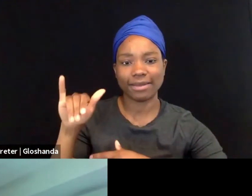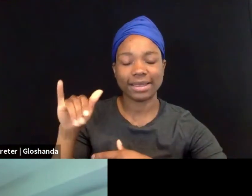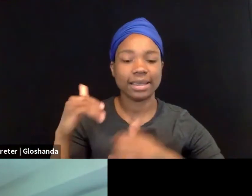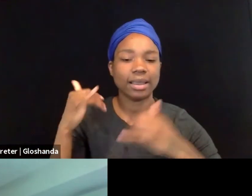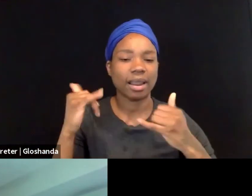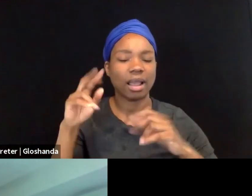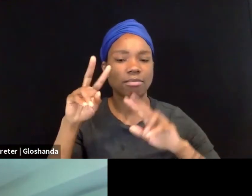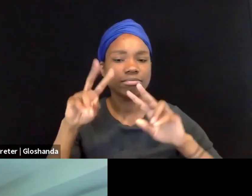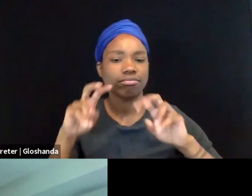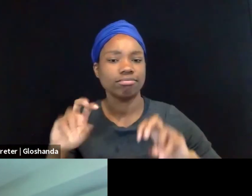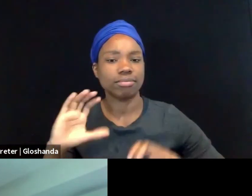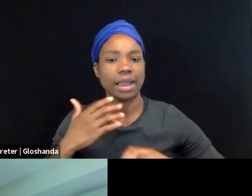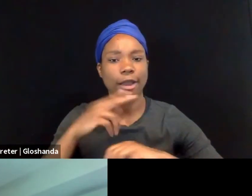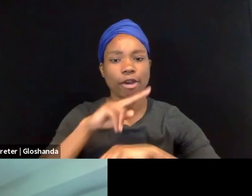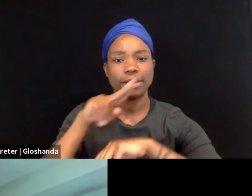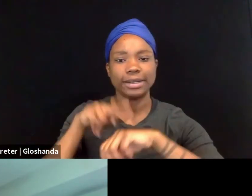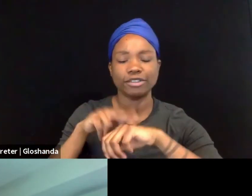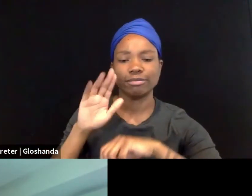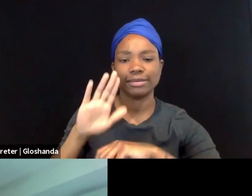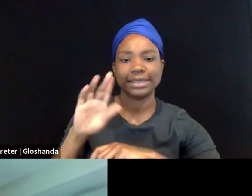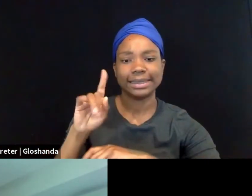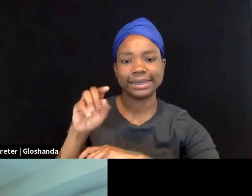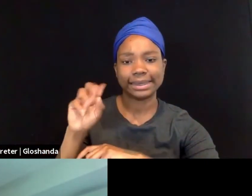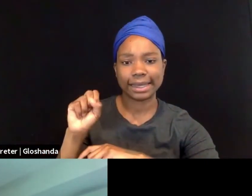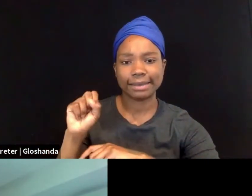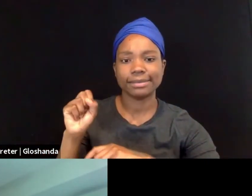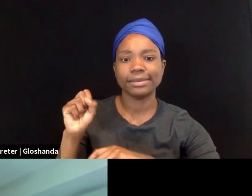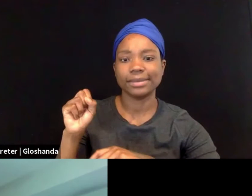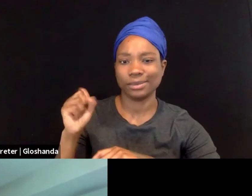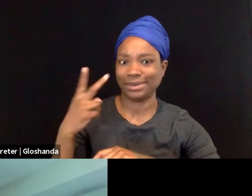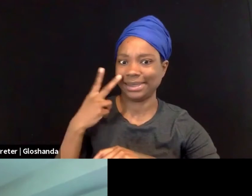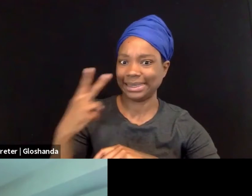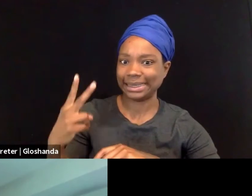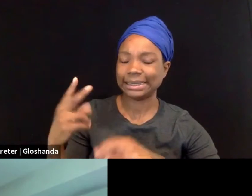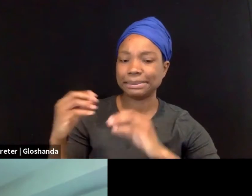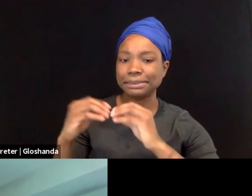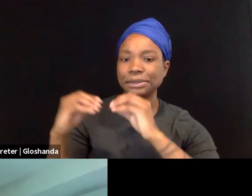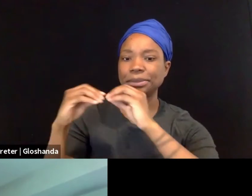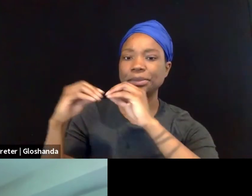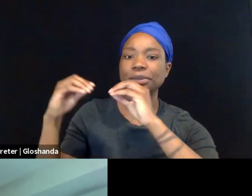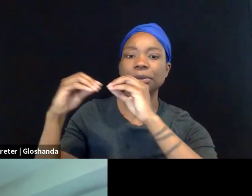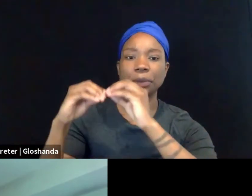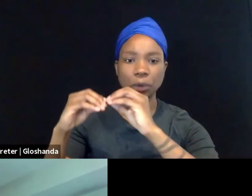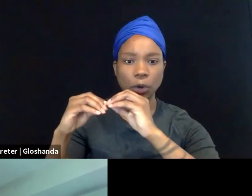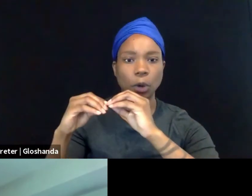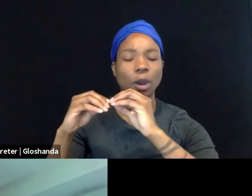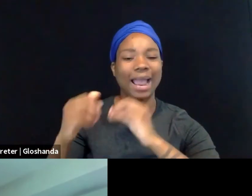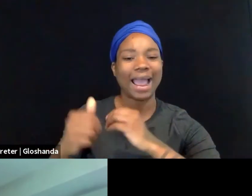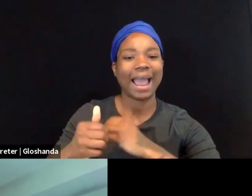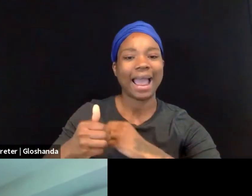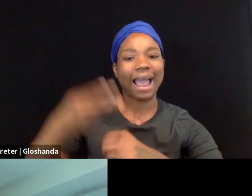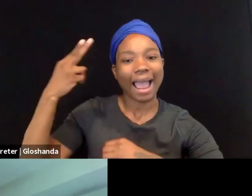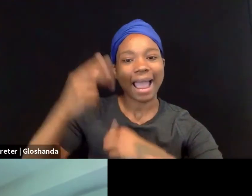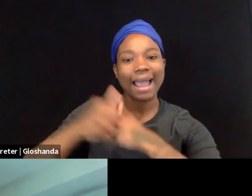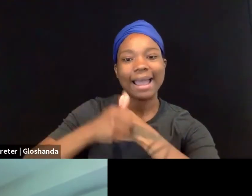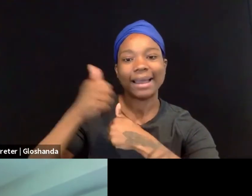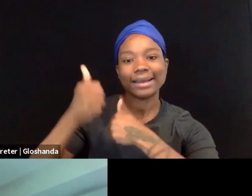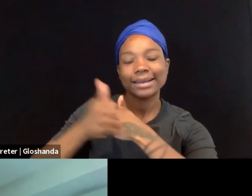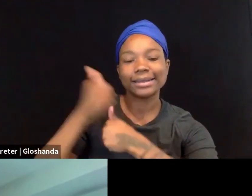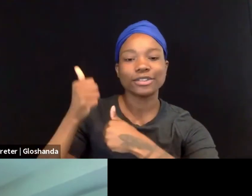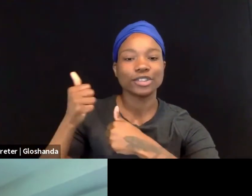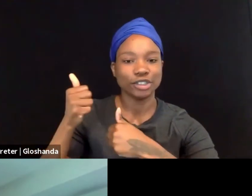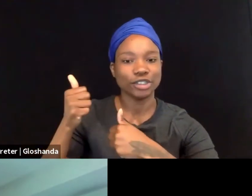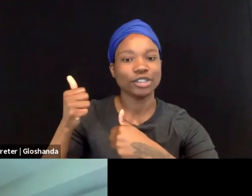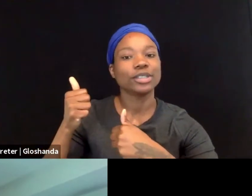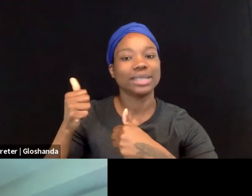can be due to a residential development that crops up next to a dam, downstream from a dam, where it used to be